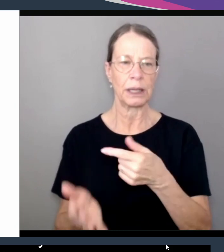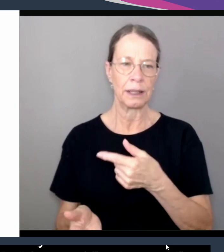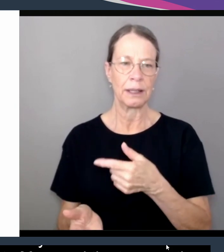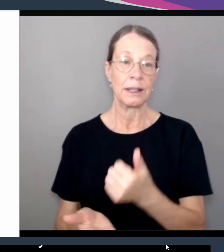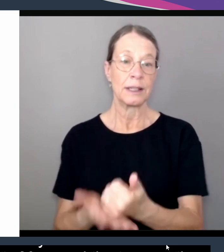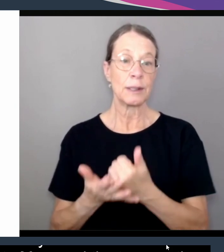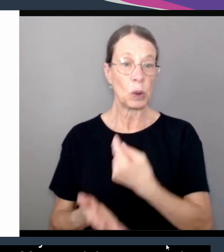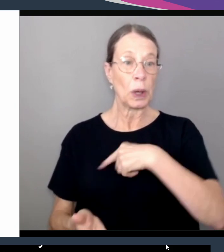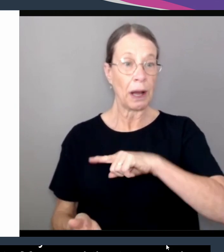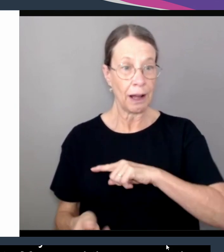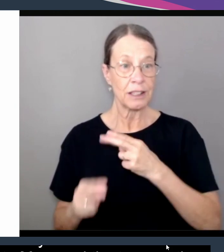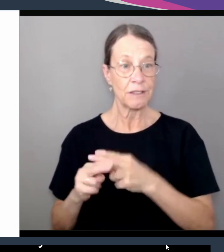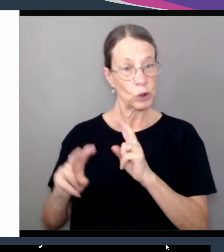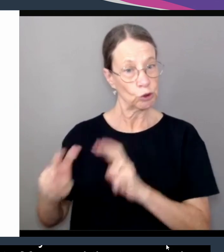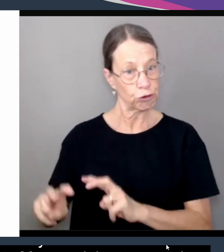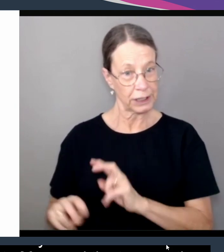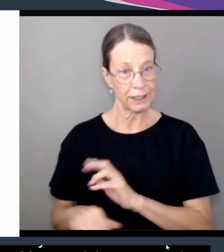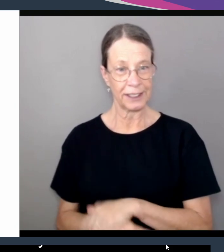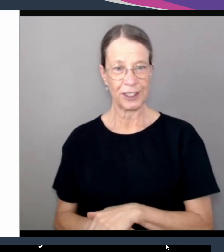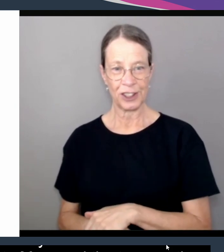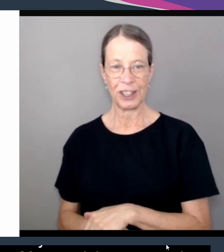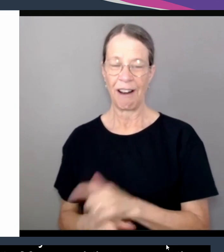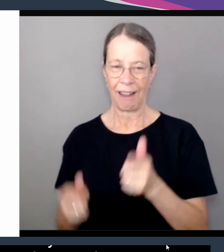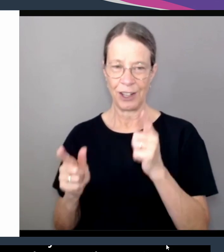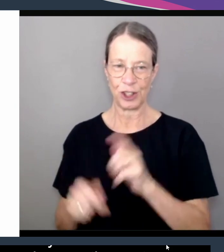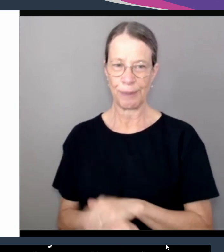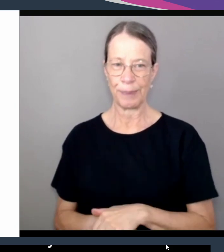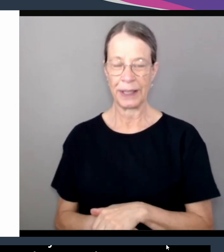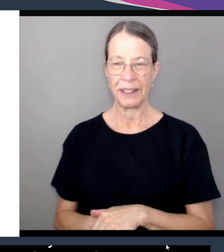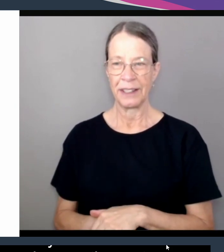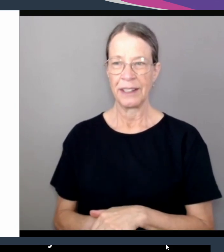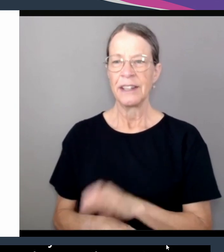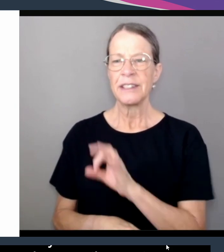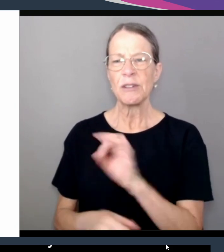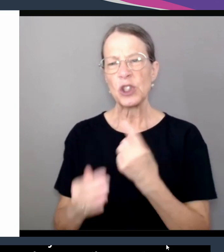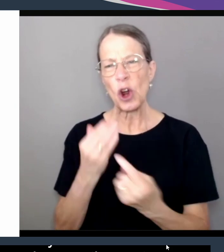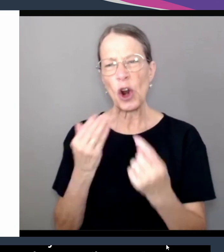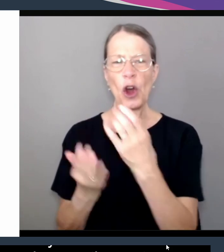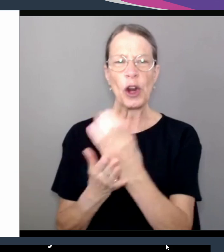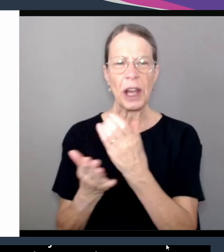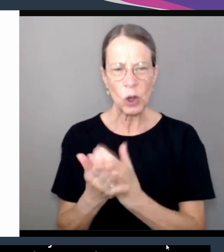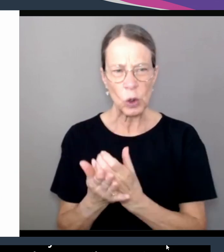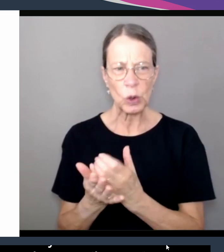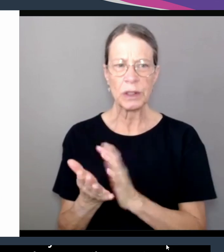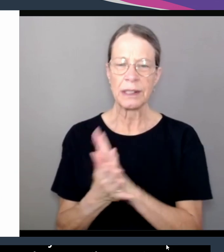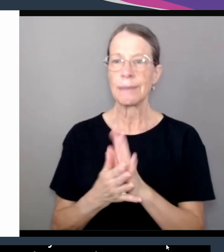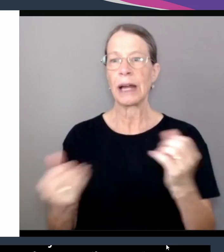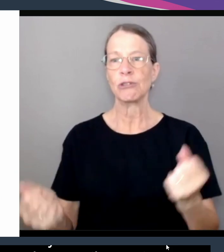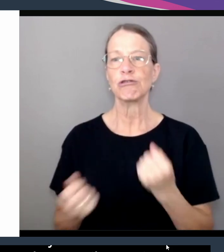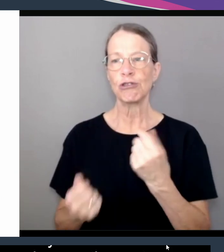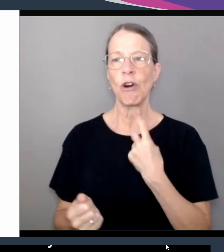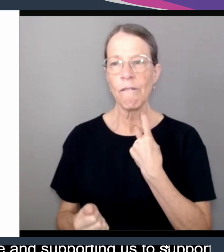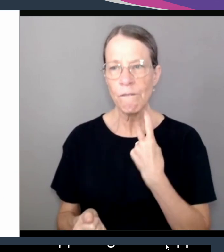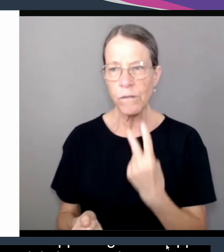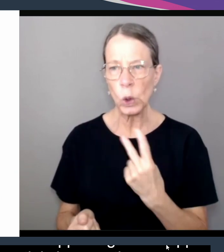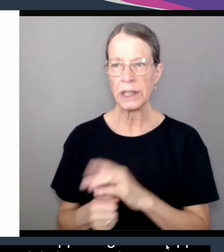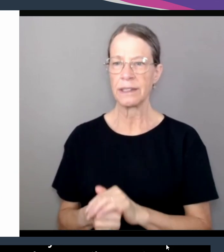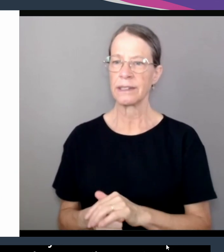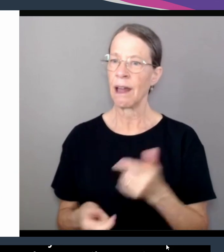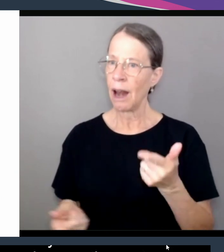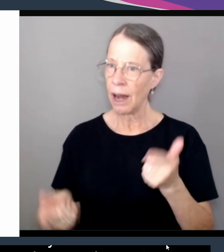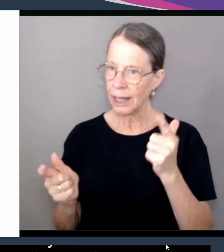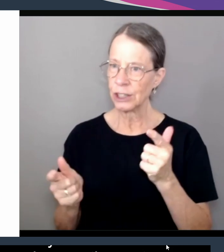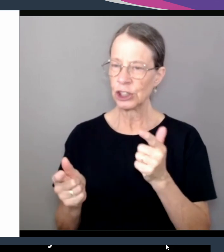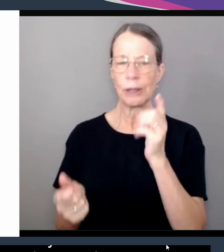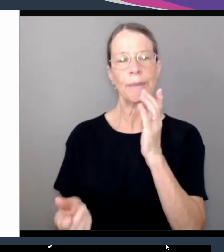is more than a course, like I said. It is about strengthening voice, supporting leadership, and ensuring that research in Australia is